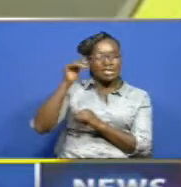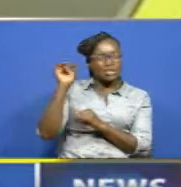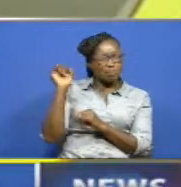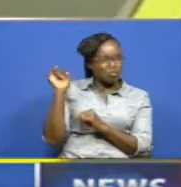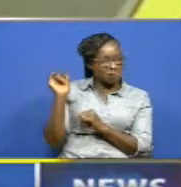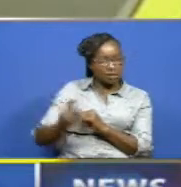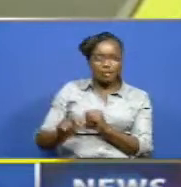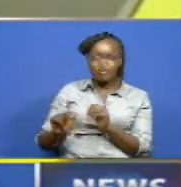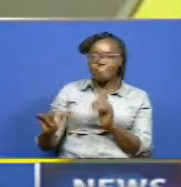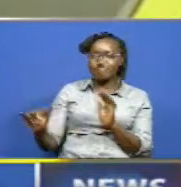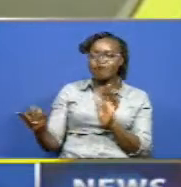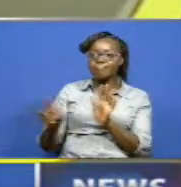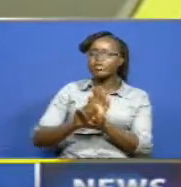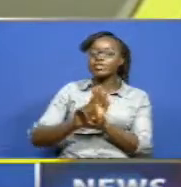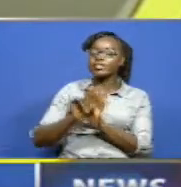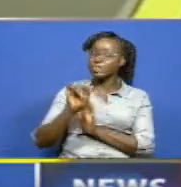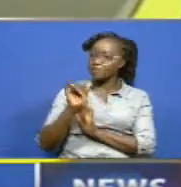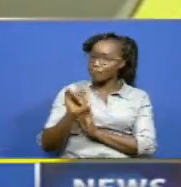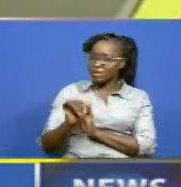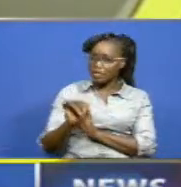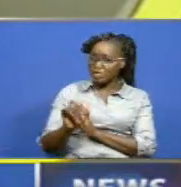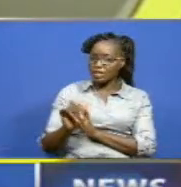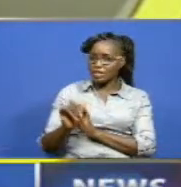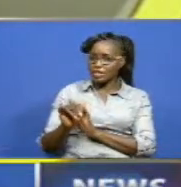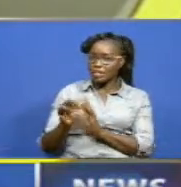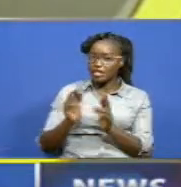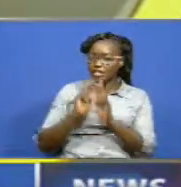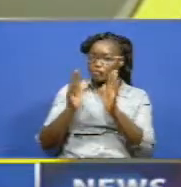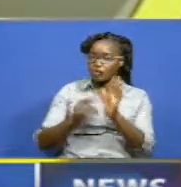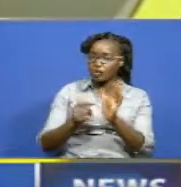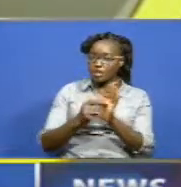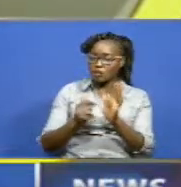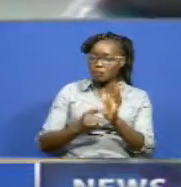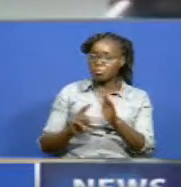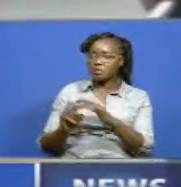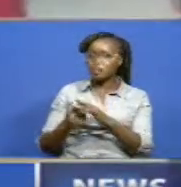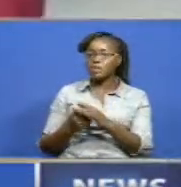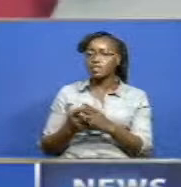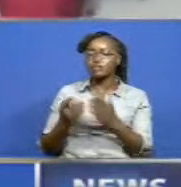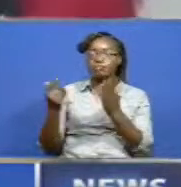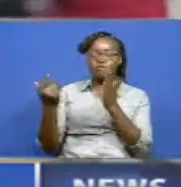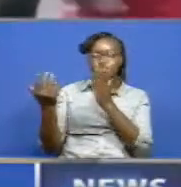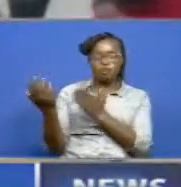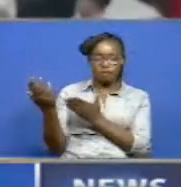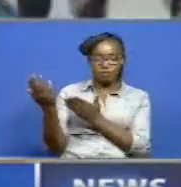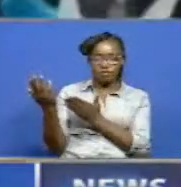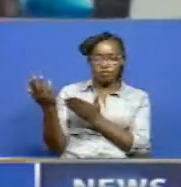mandatory quarantine. Purity Museu kicks us off tonight.